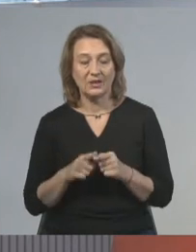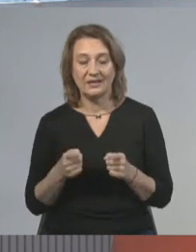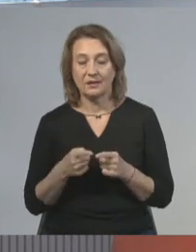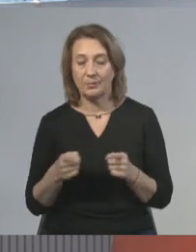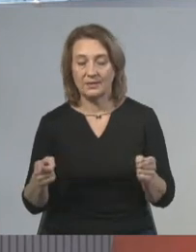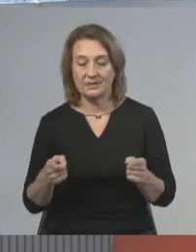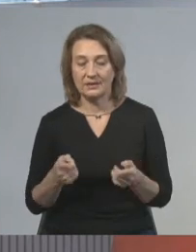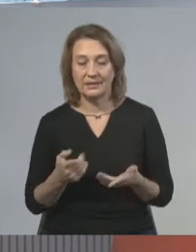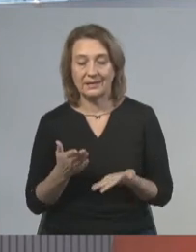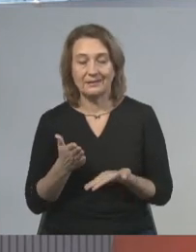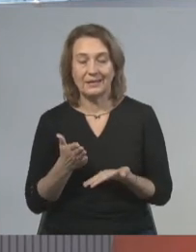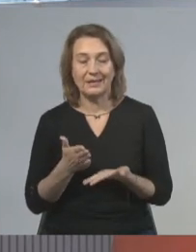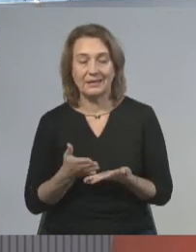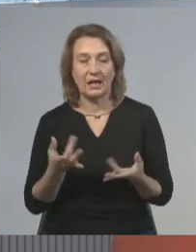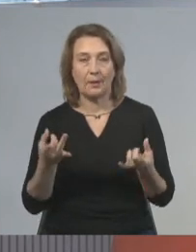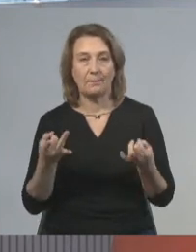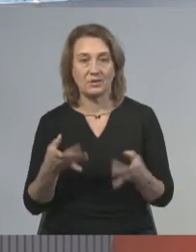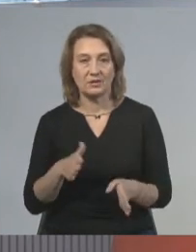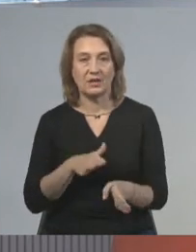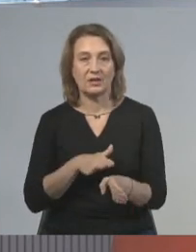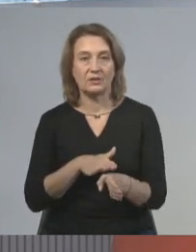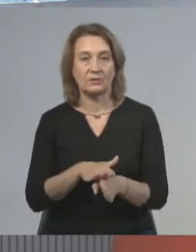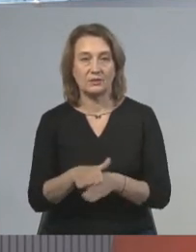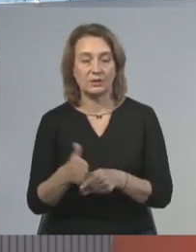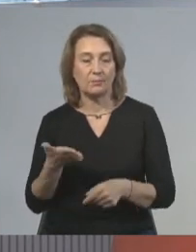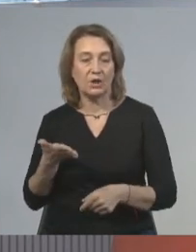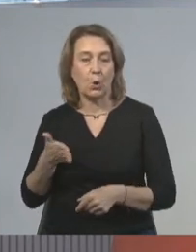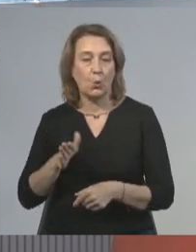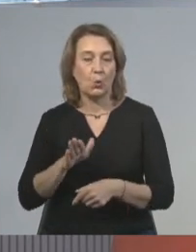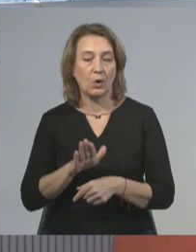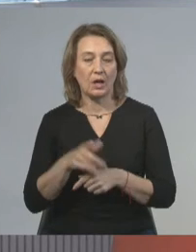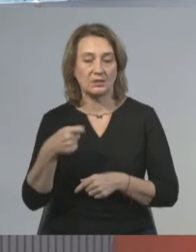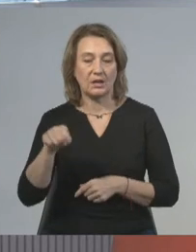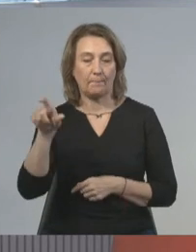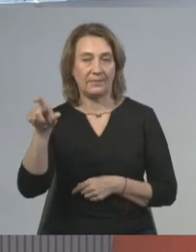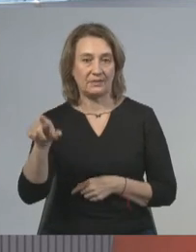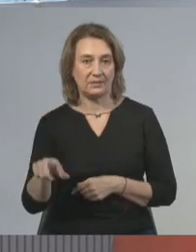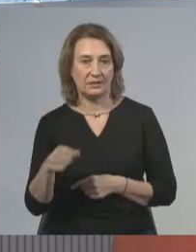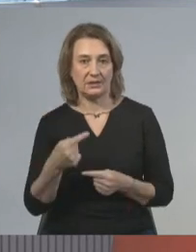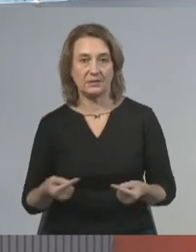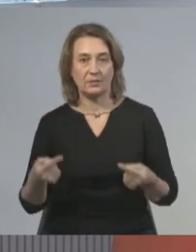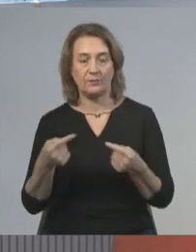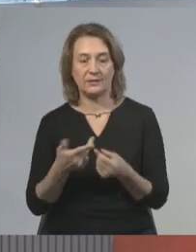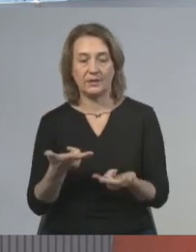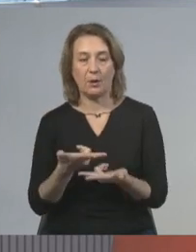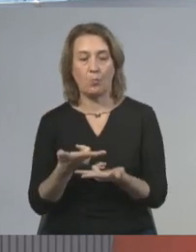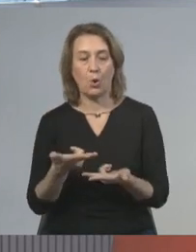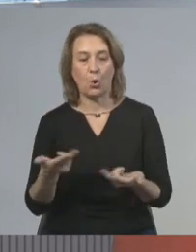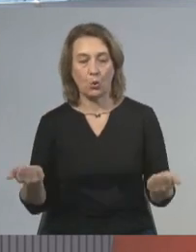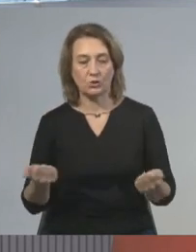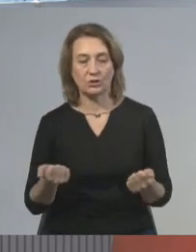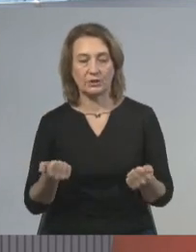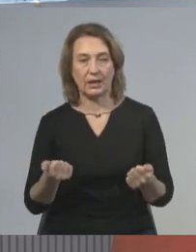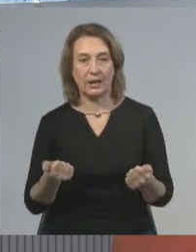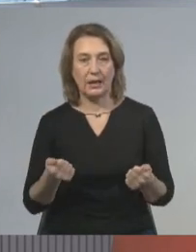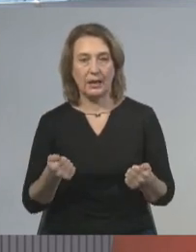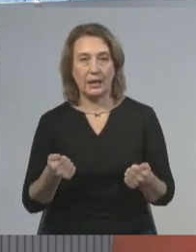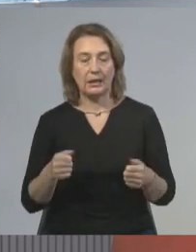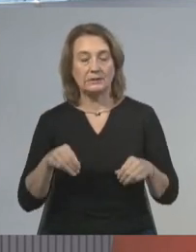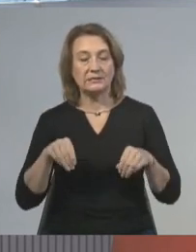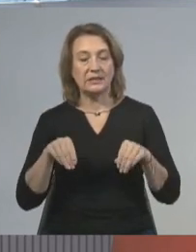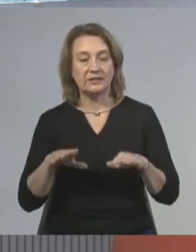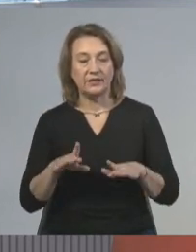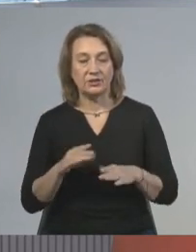it is possible that the state of emergency will be introduced but according to the decree of the president it has to be approved by the vachom